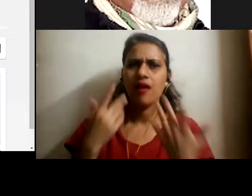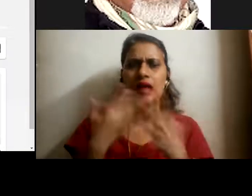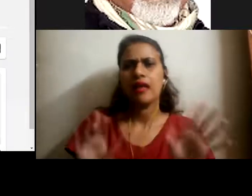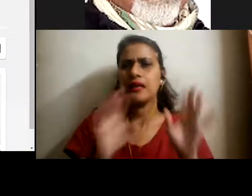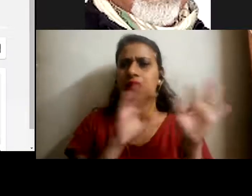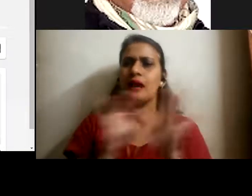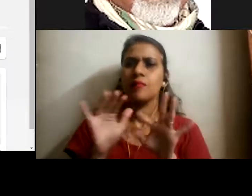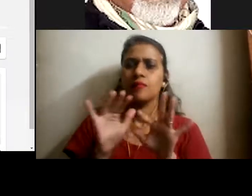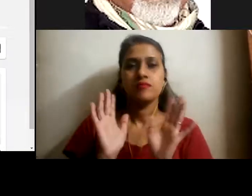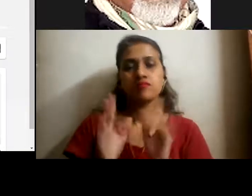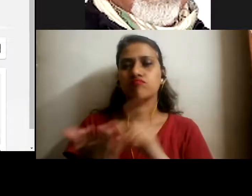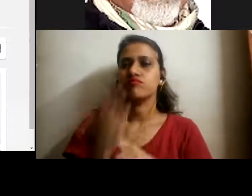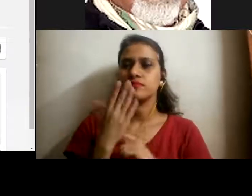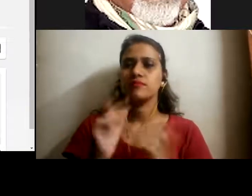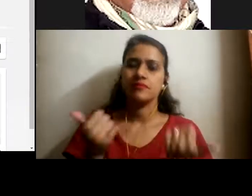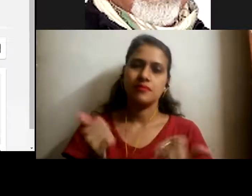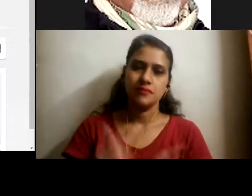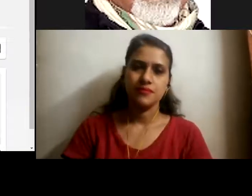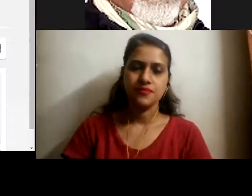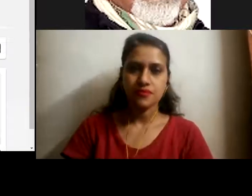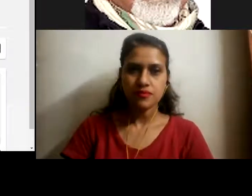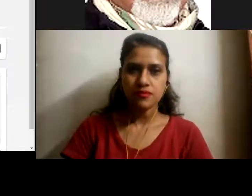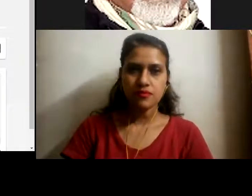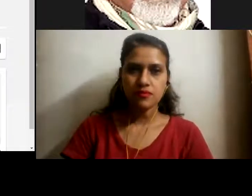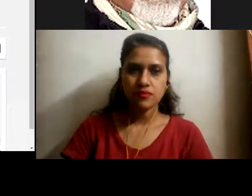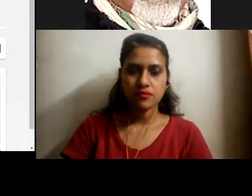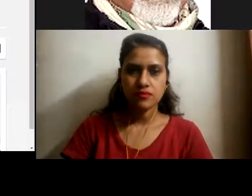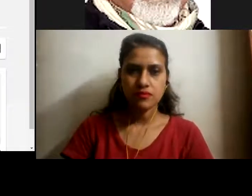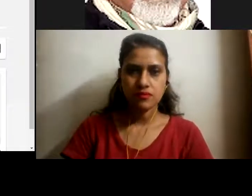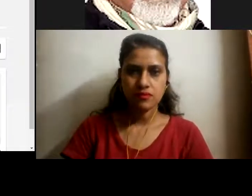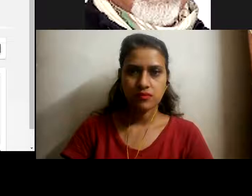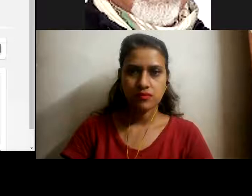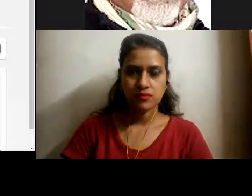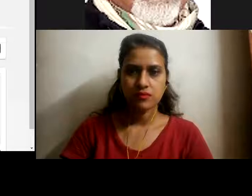here I can just type the name of the case. For instance, Keshav Nanda Bharti case, and